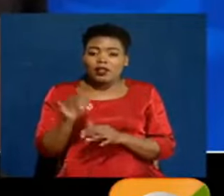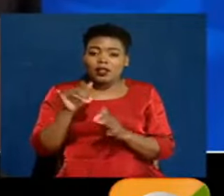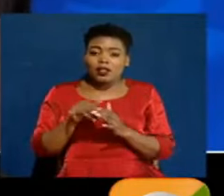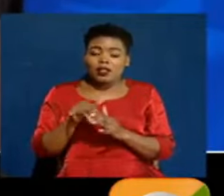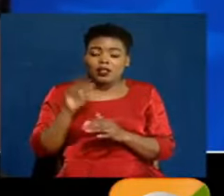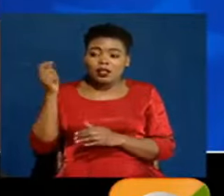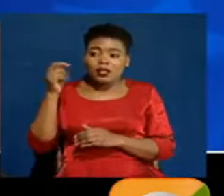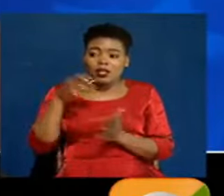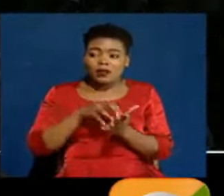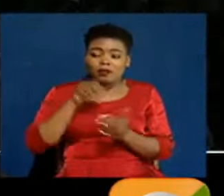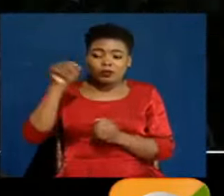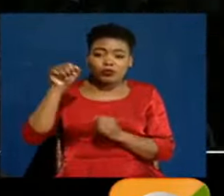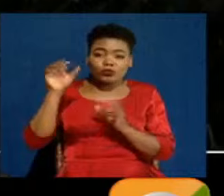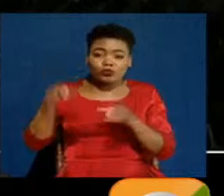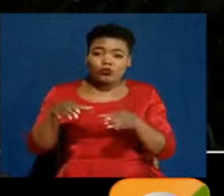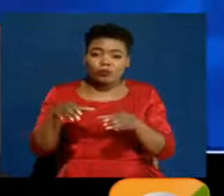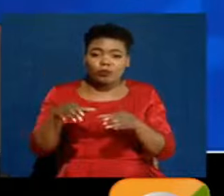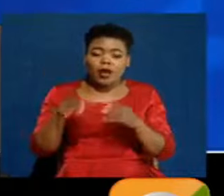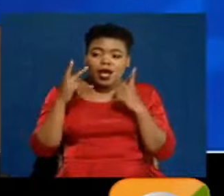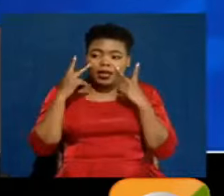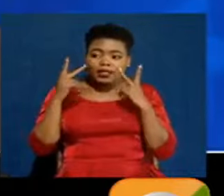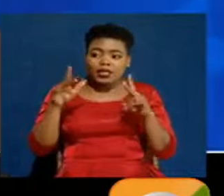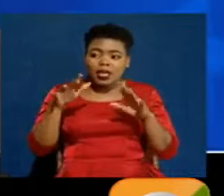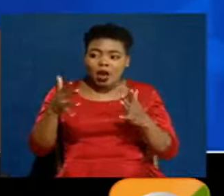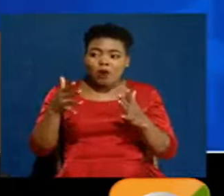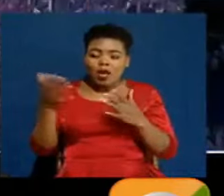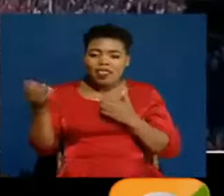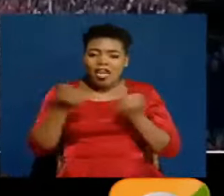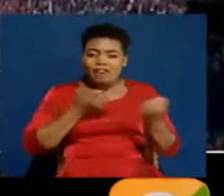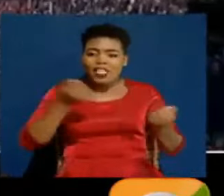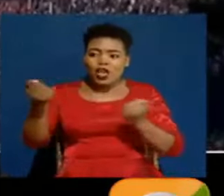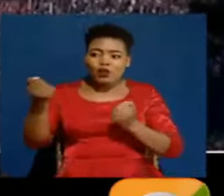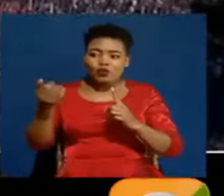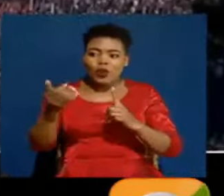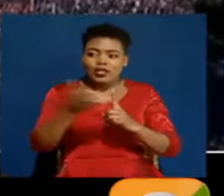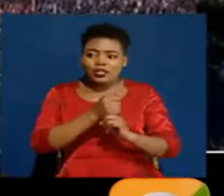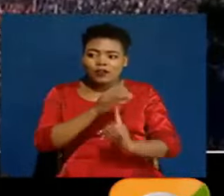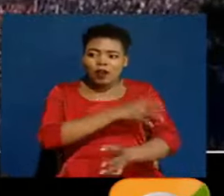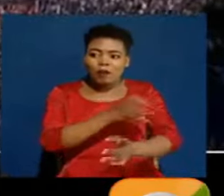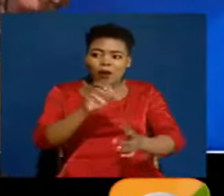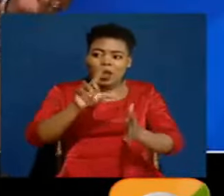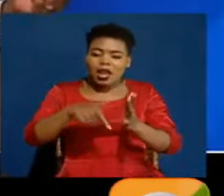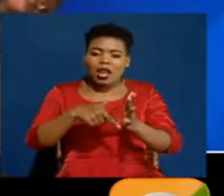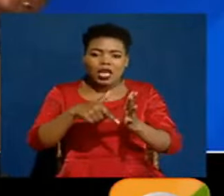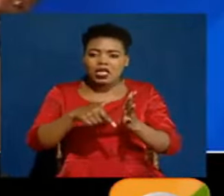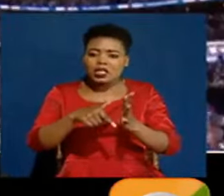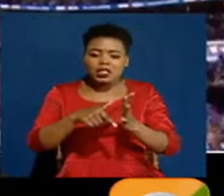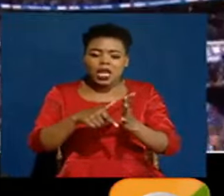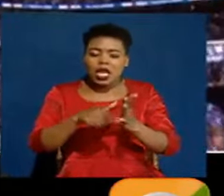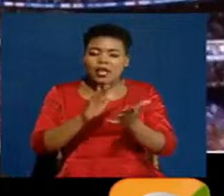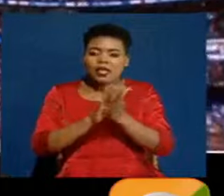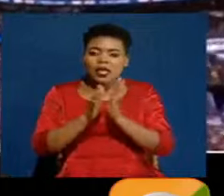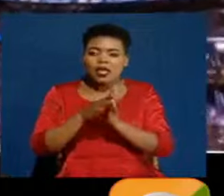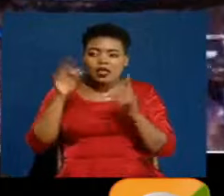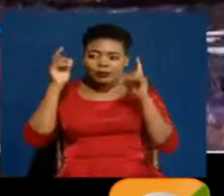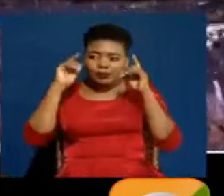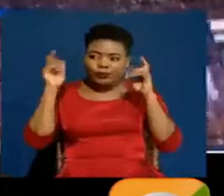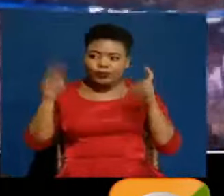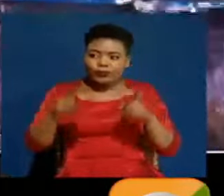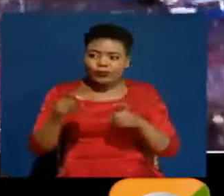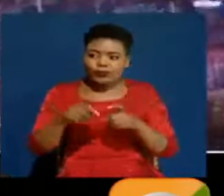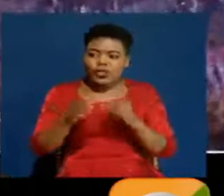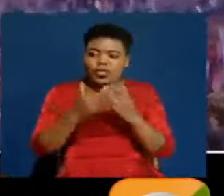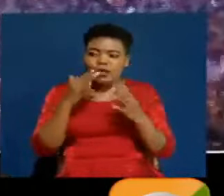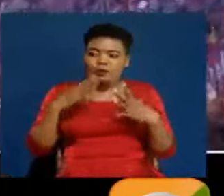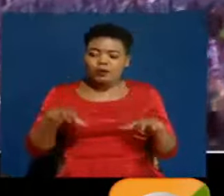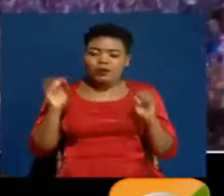case, political parties are viewed more as vehicles to attain power, as you noted in your initial remarks. What will it